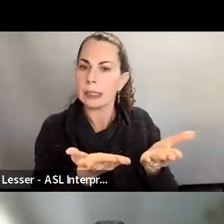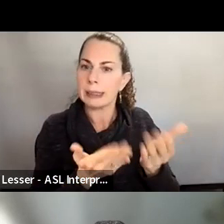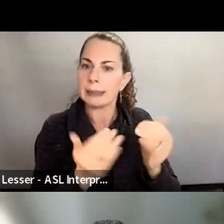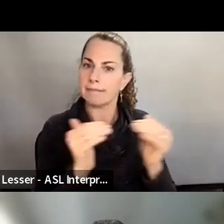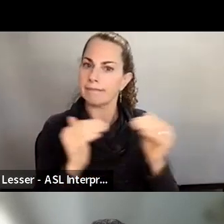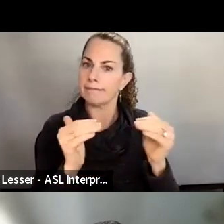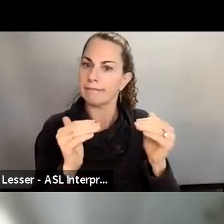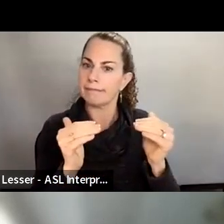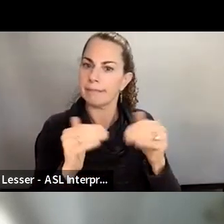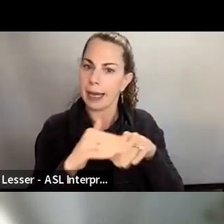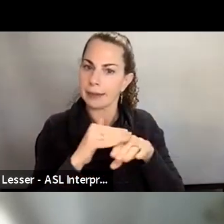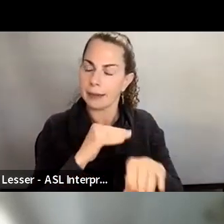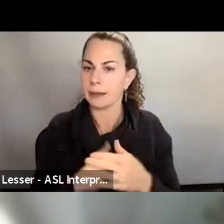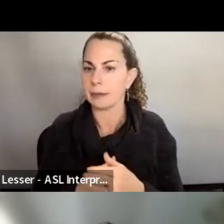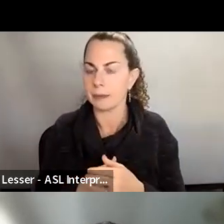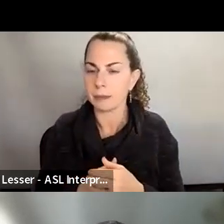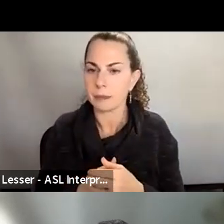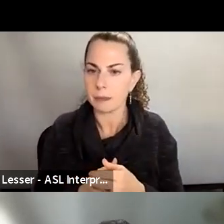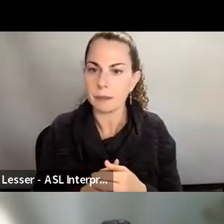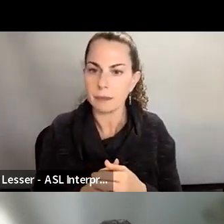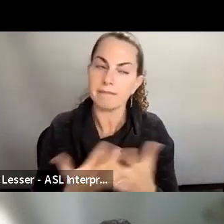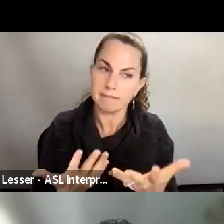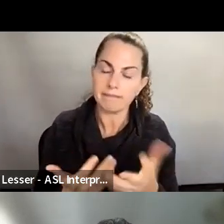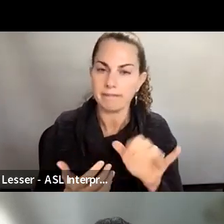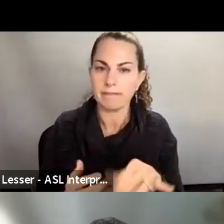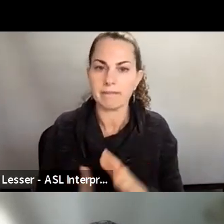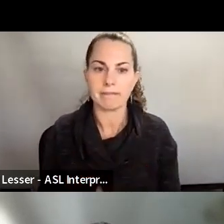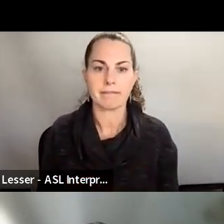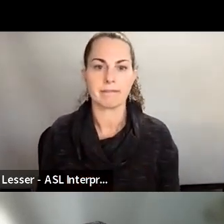access to kind of standard. That's what I would say.